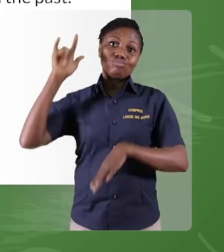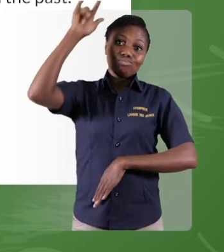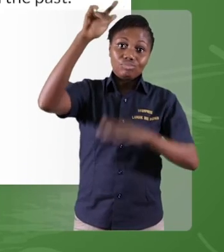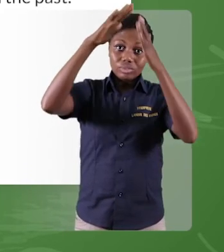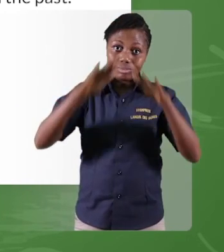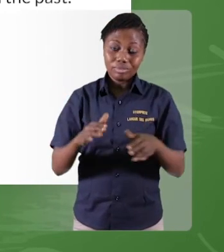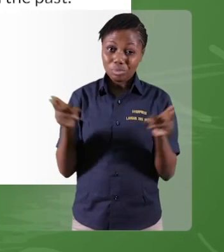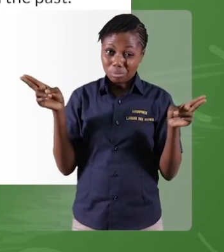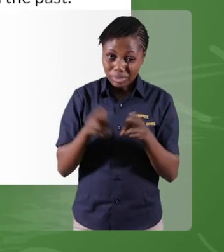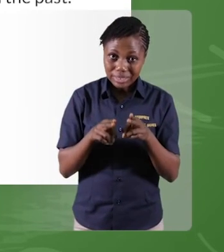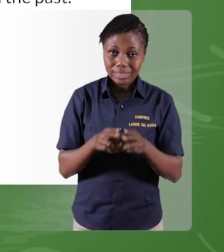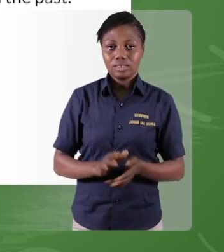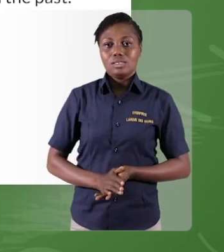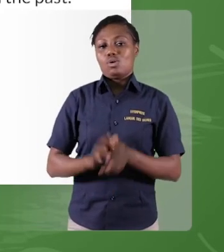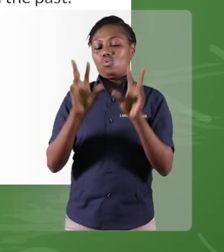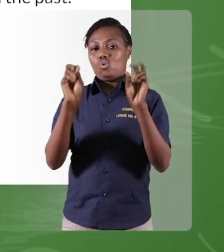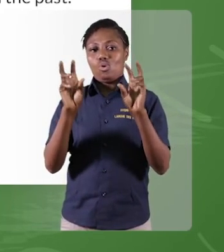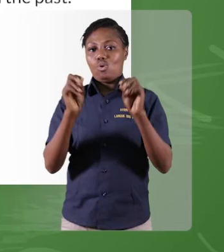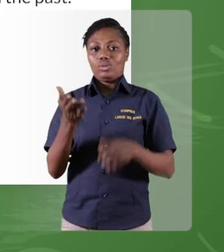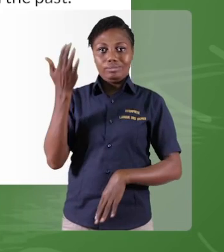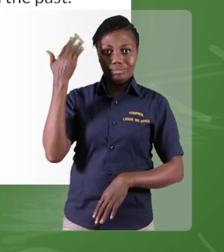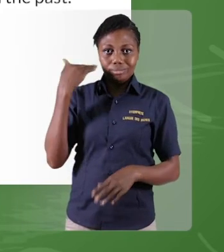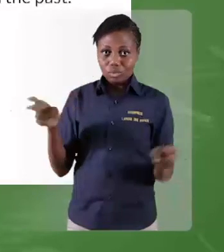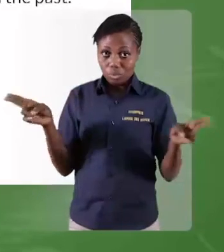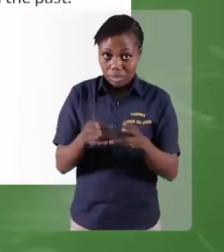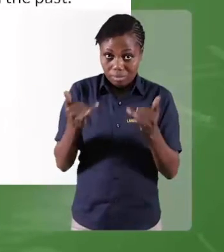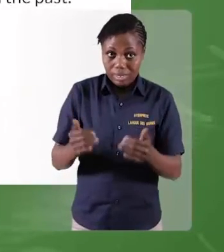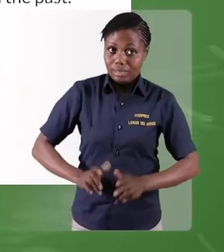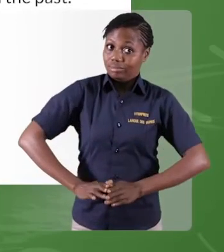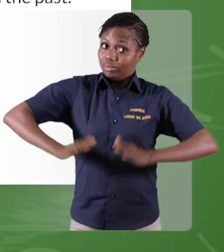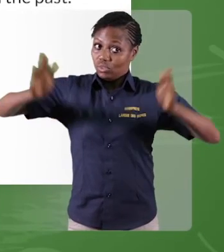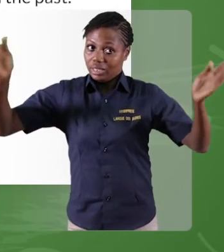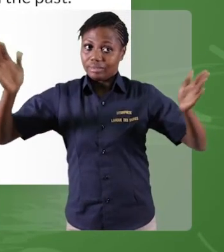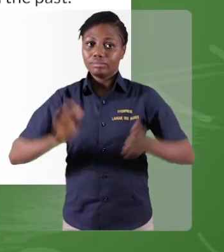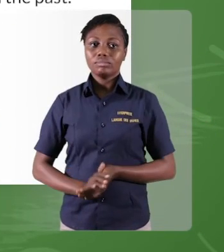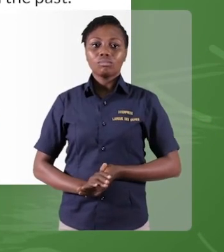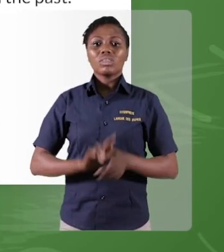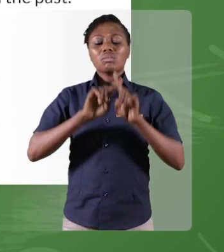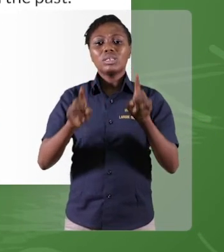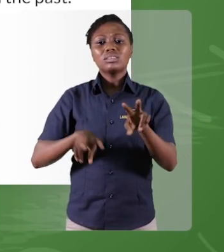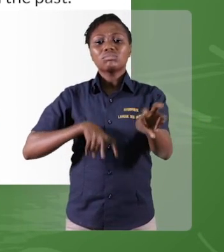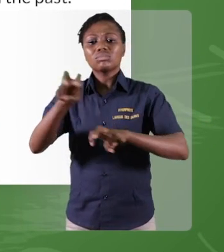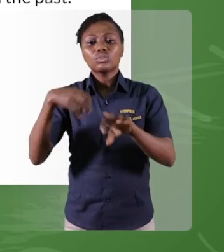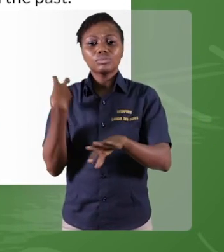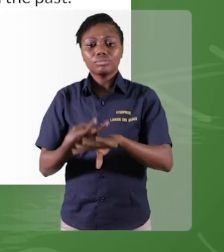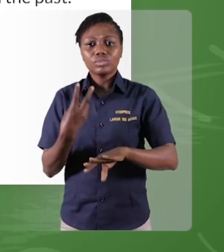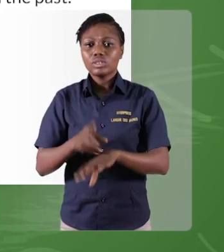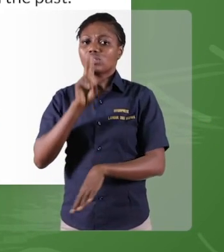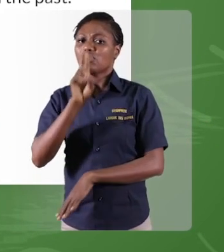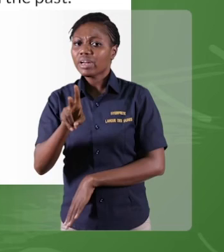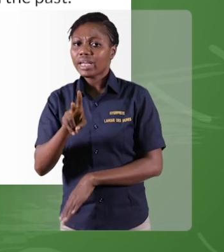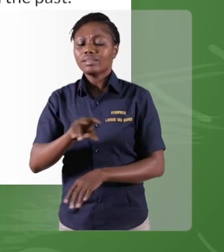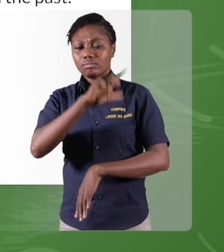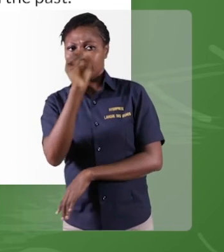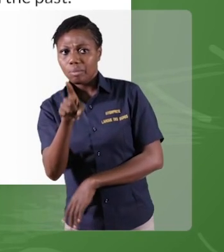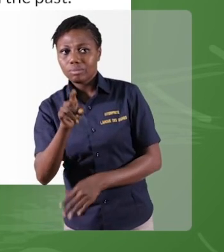No, it used to be small, but it's bigger now. I heard that it's difficult to get there. Is that true? Yeah,